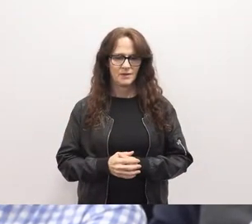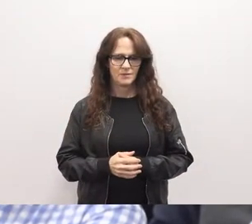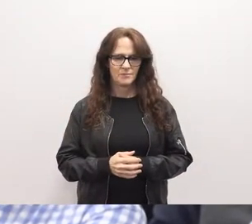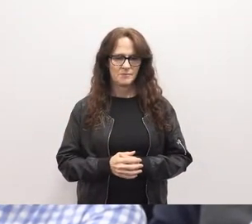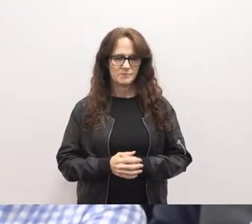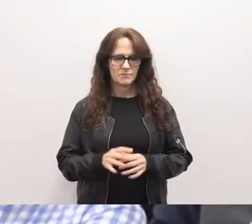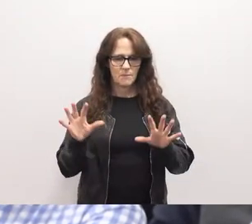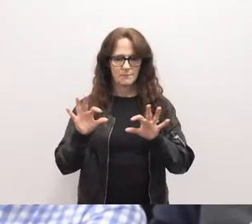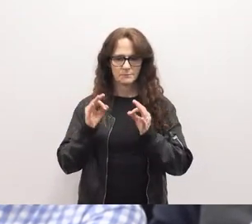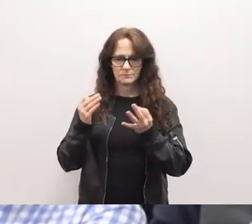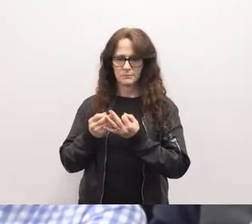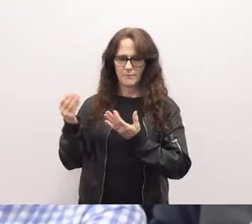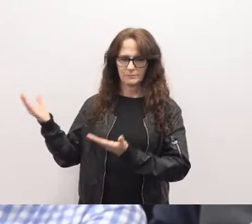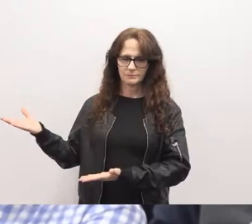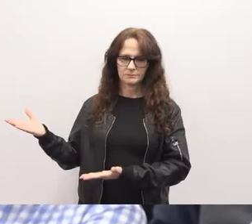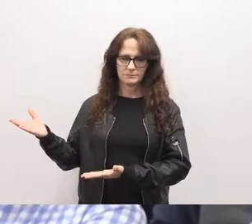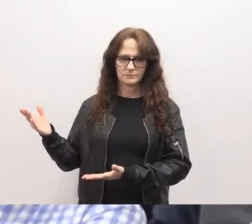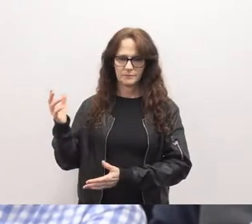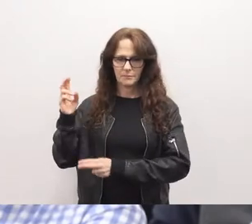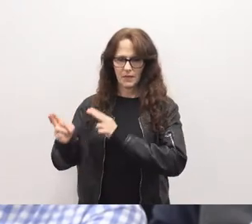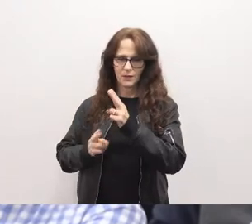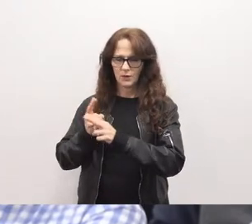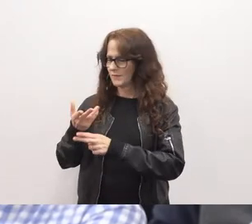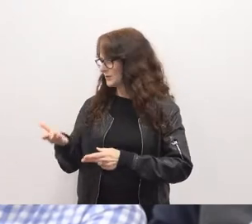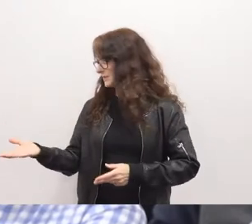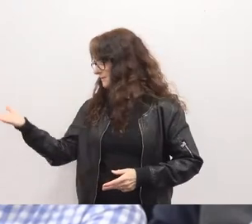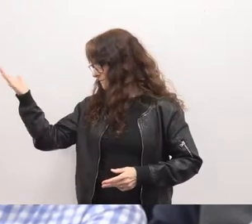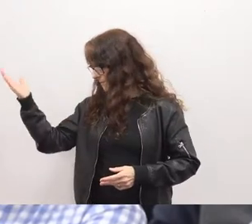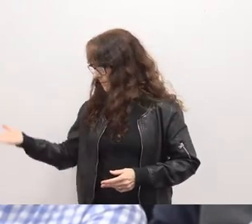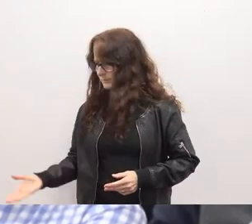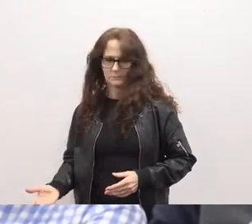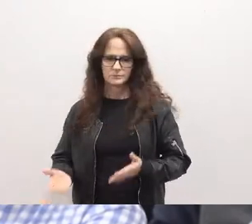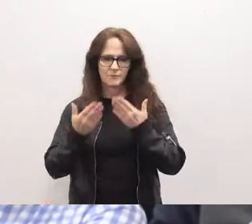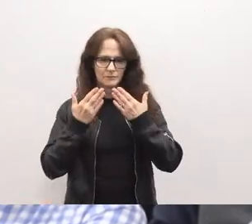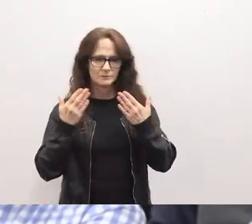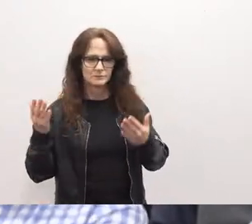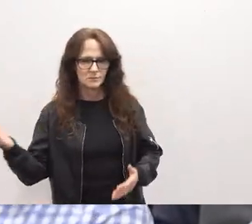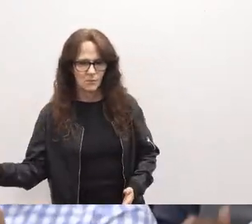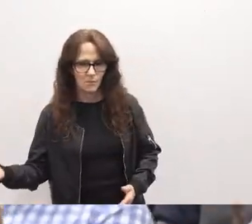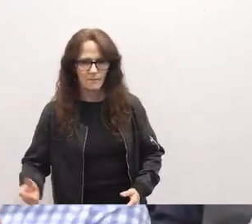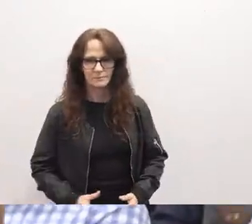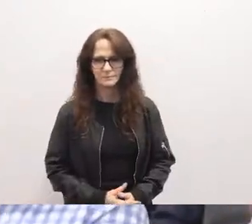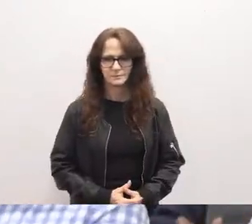This is my family. This is my universe. Thank you.